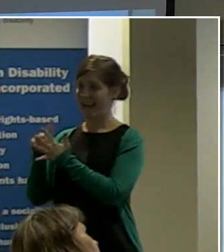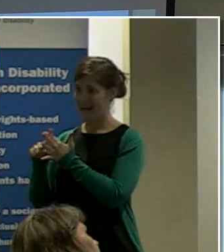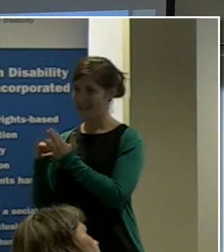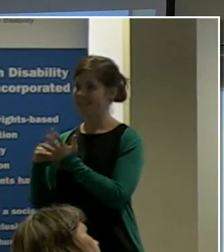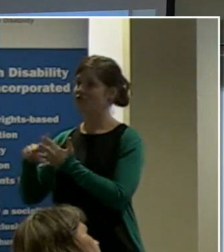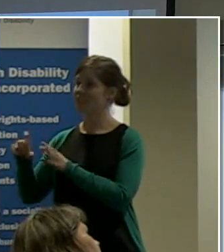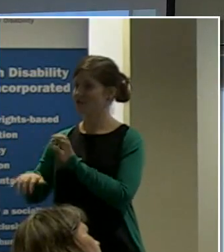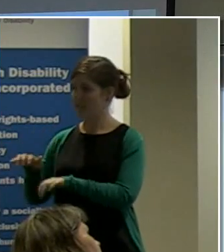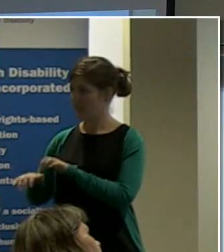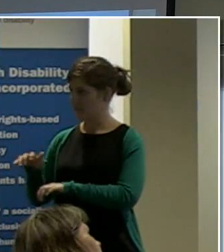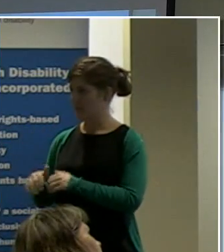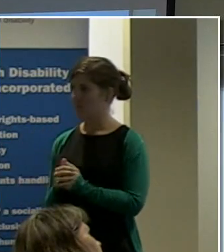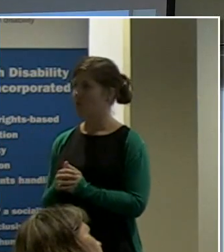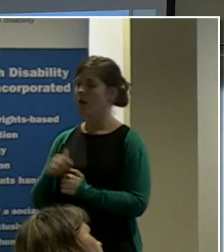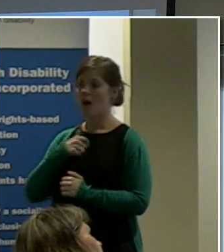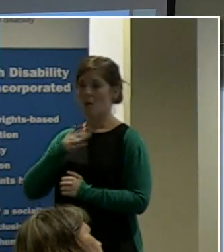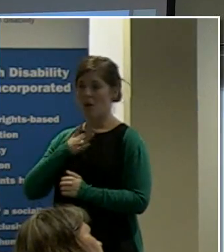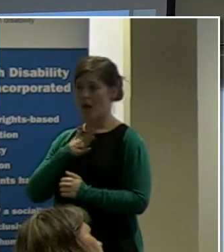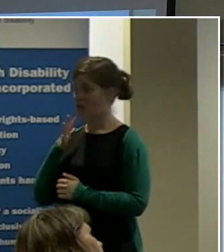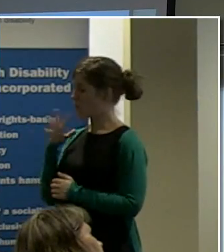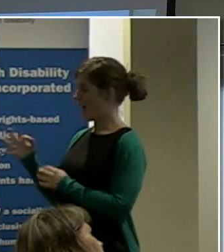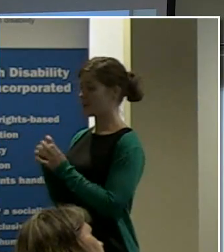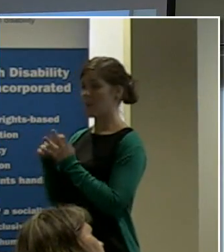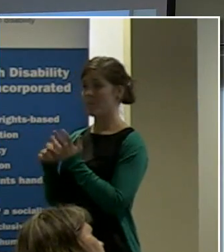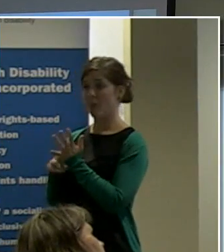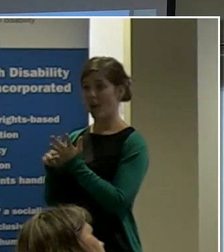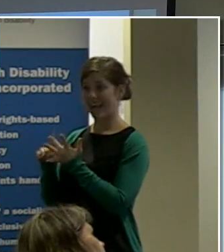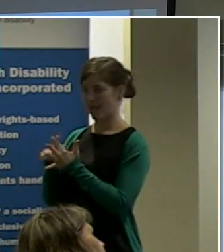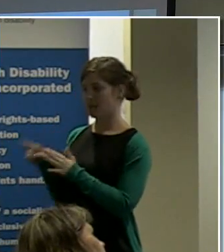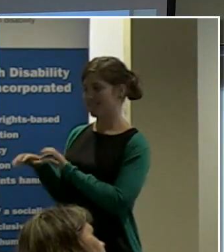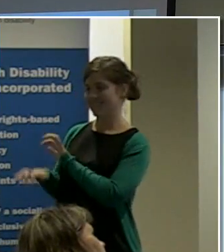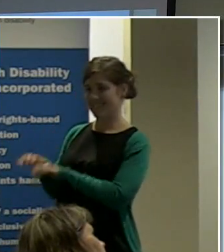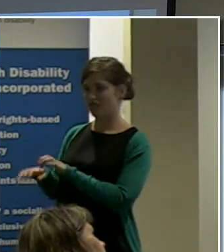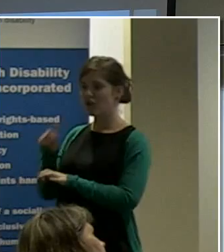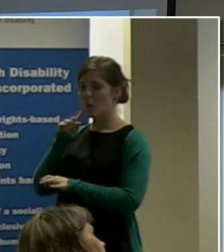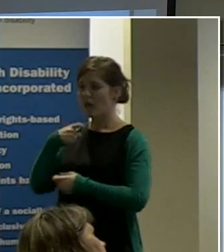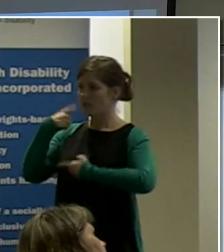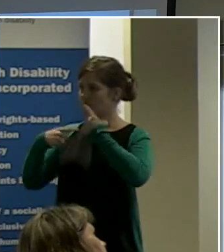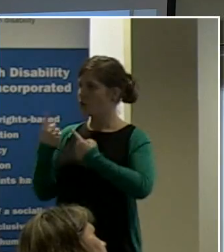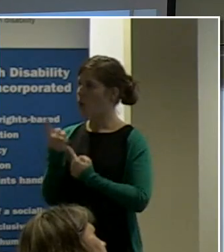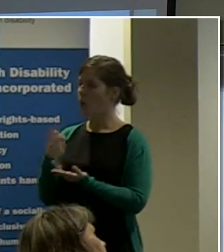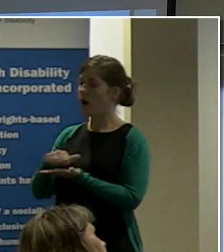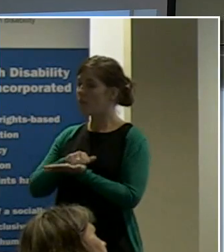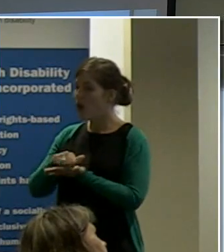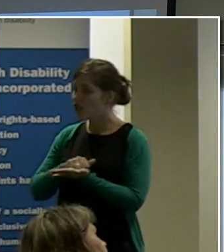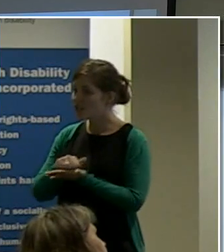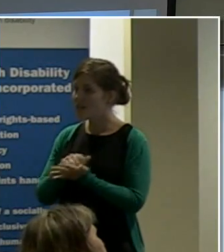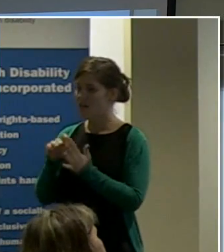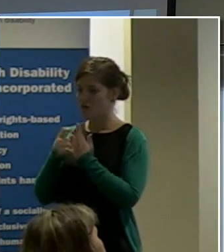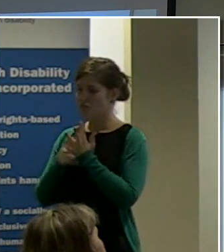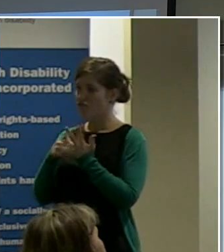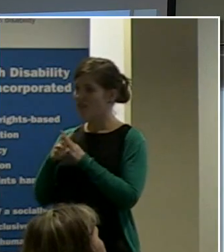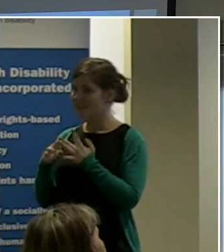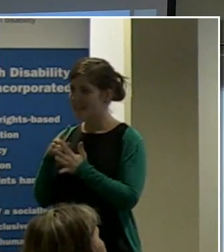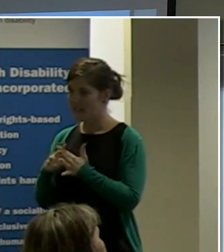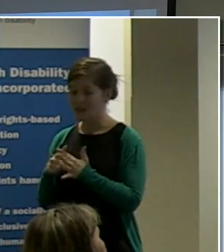point, I want to invite Bonnie Millen as our secretary to run through the apologies and proxies, and I think we have a list.